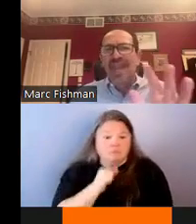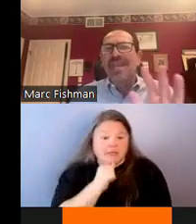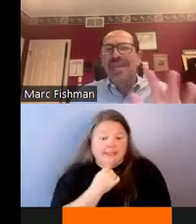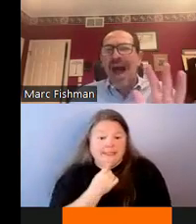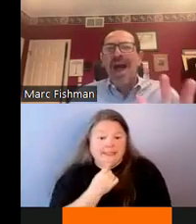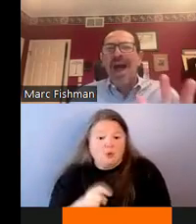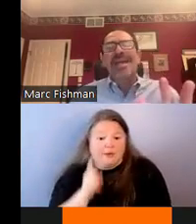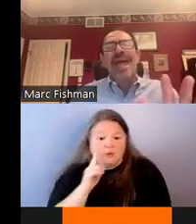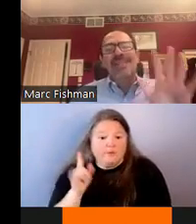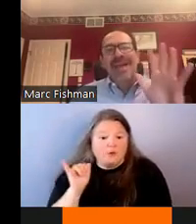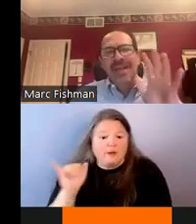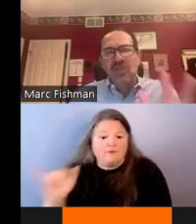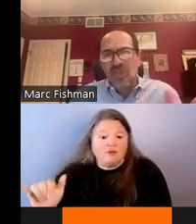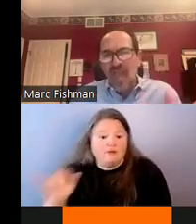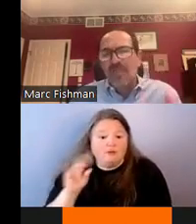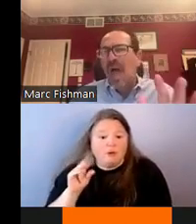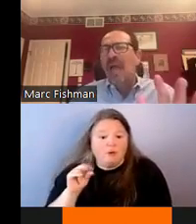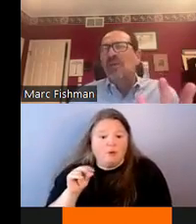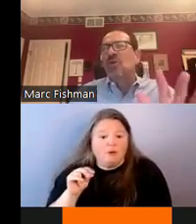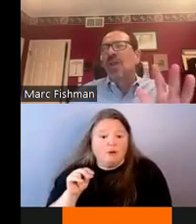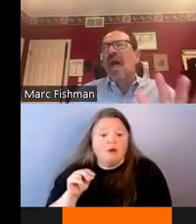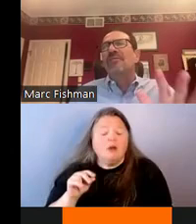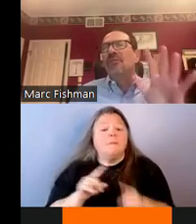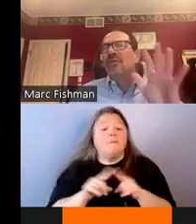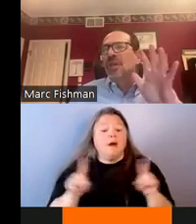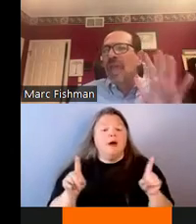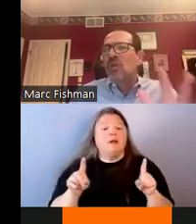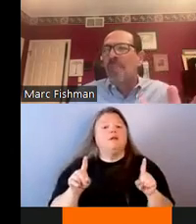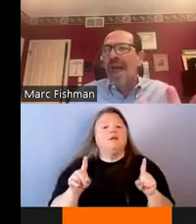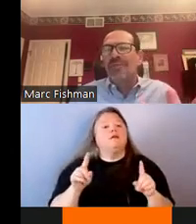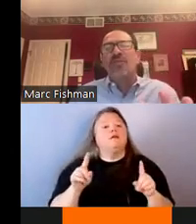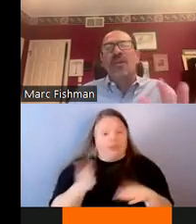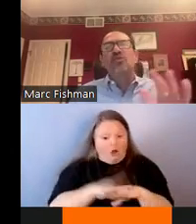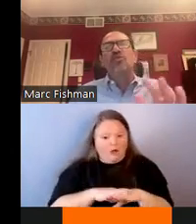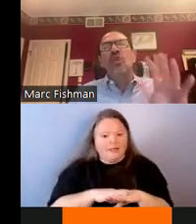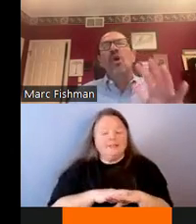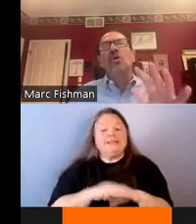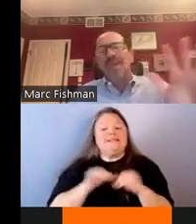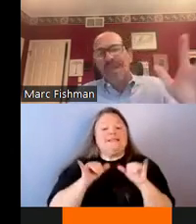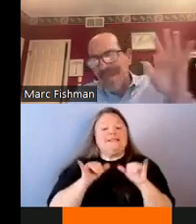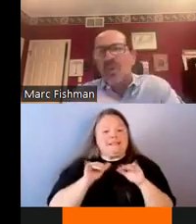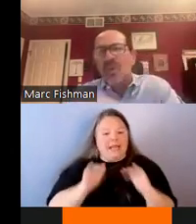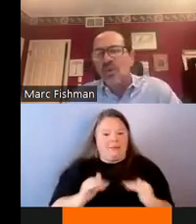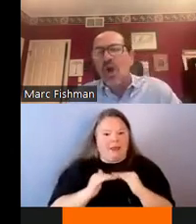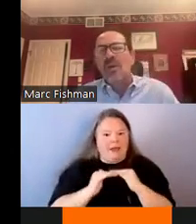Let's just get you on it, and then let's stabilize your life, get you back the things you've